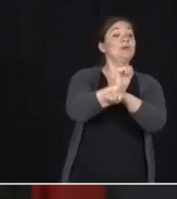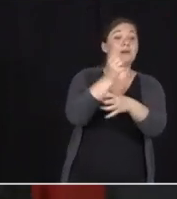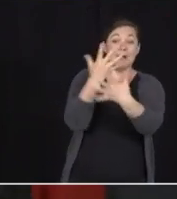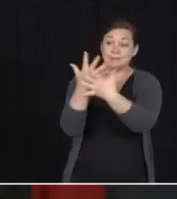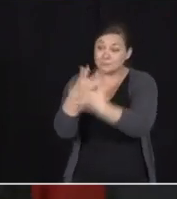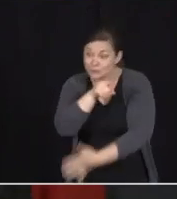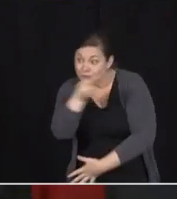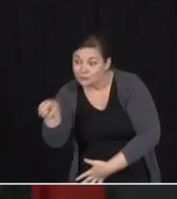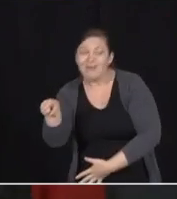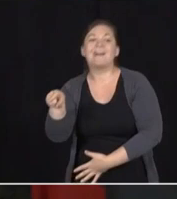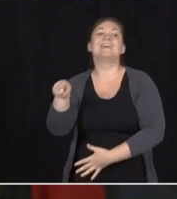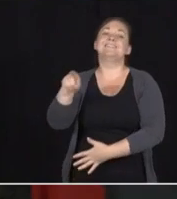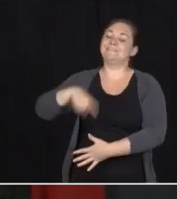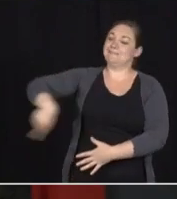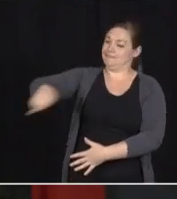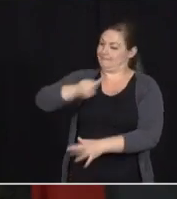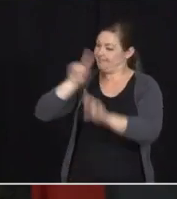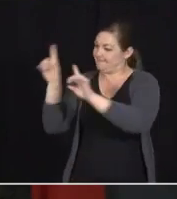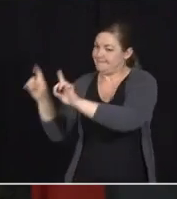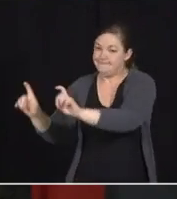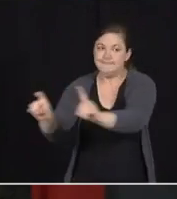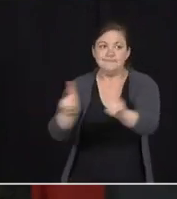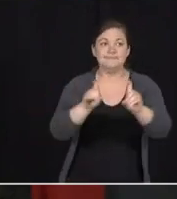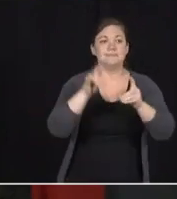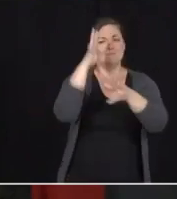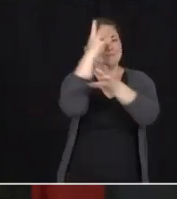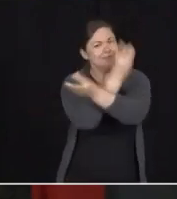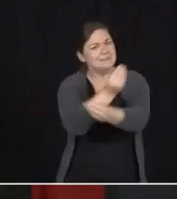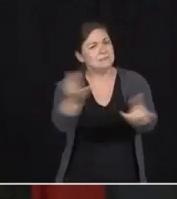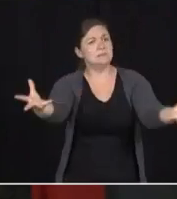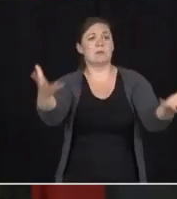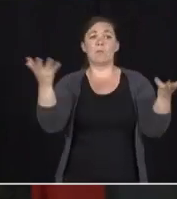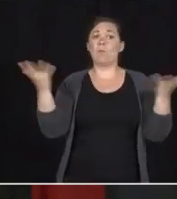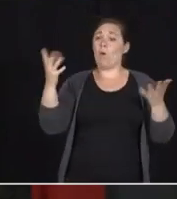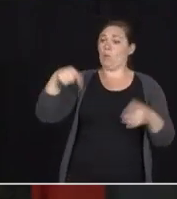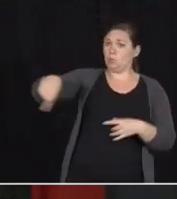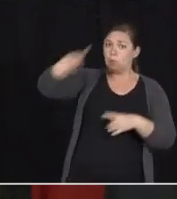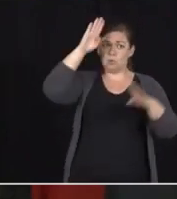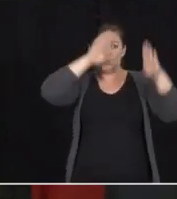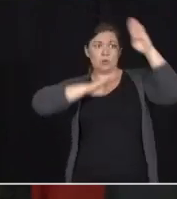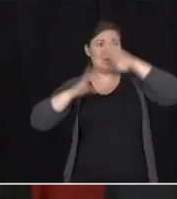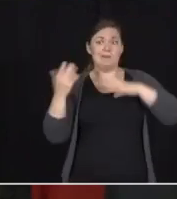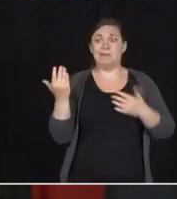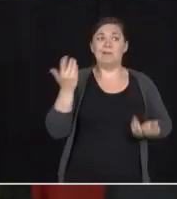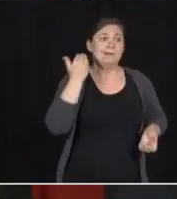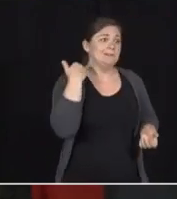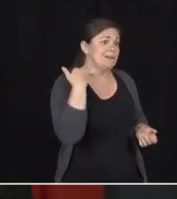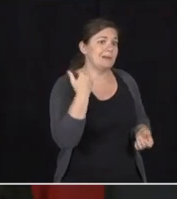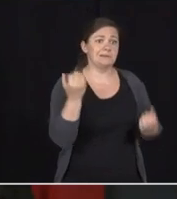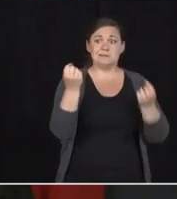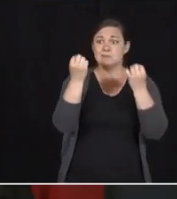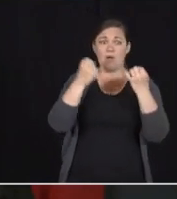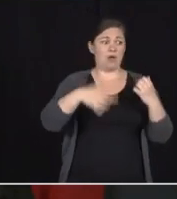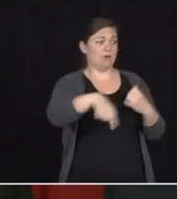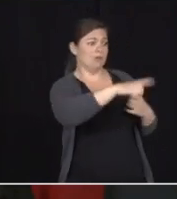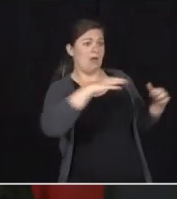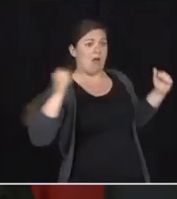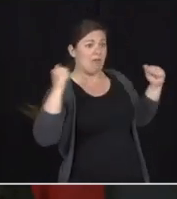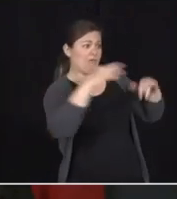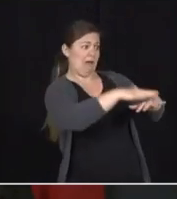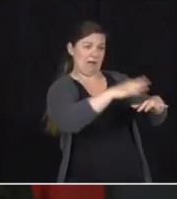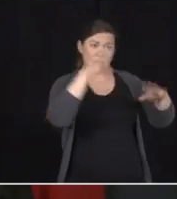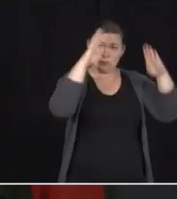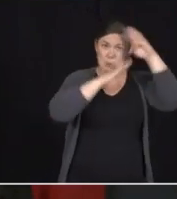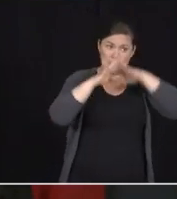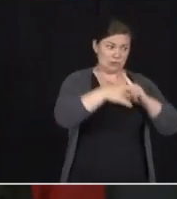If you have symptoms, if you're worried, you've been in large groups, like what happened on the weekend in the park, and you're worried